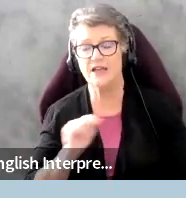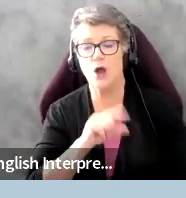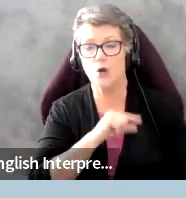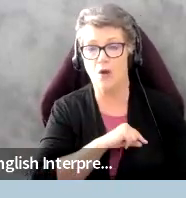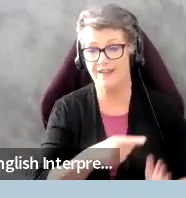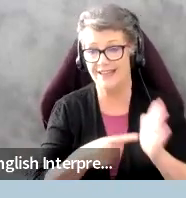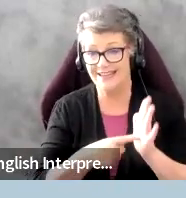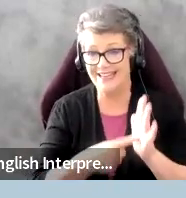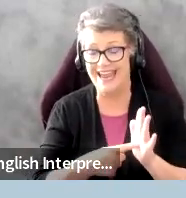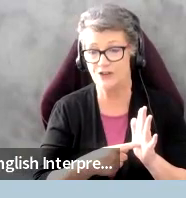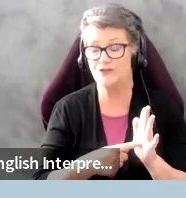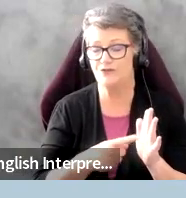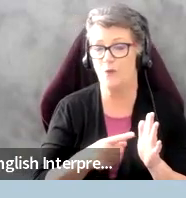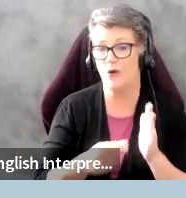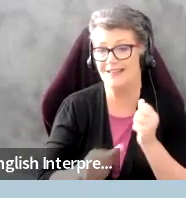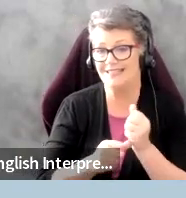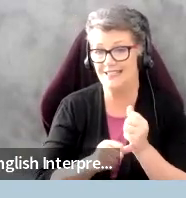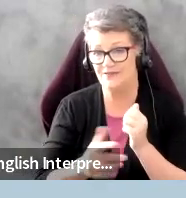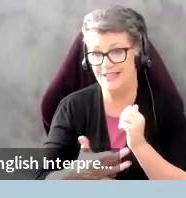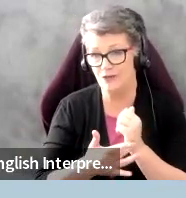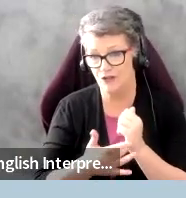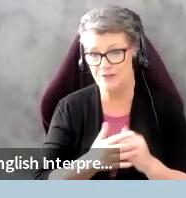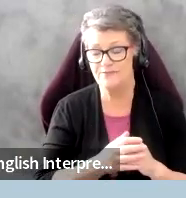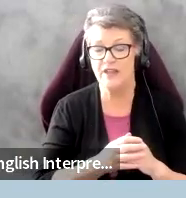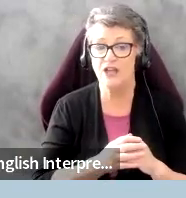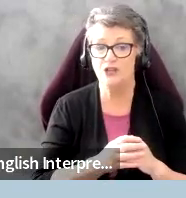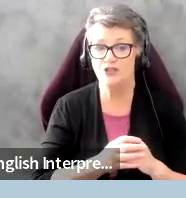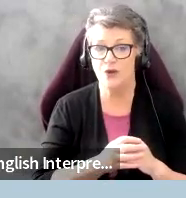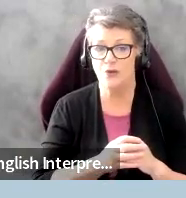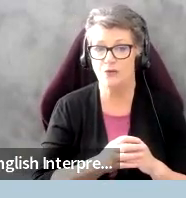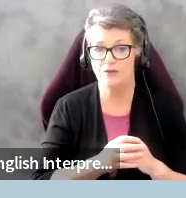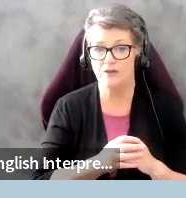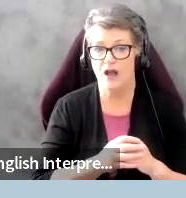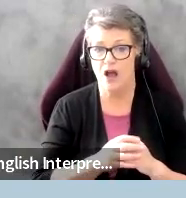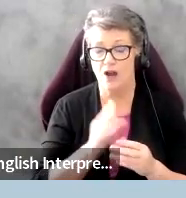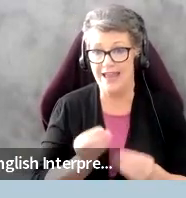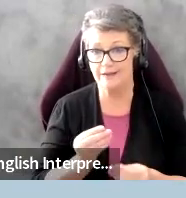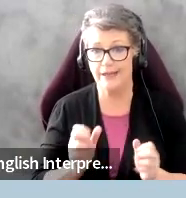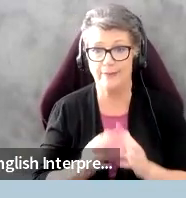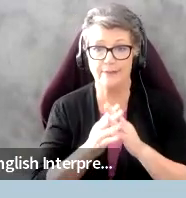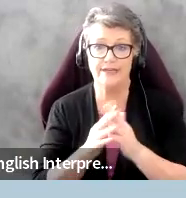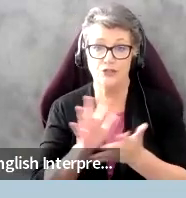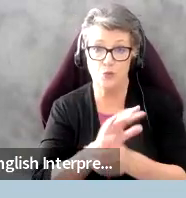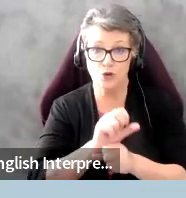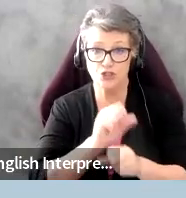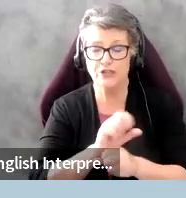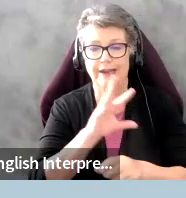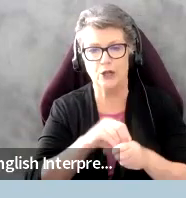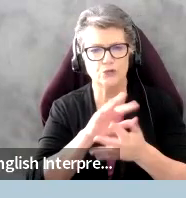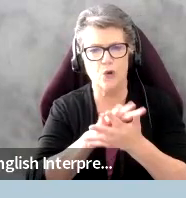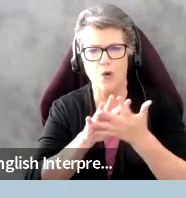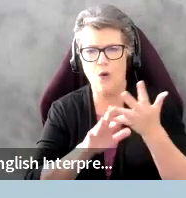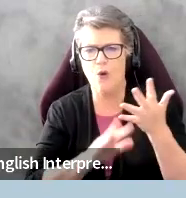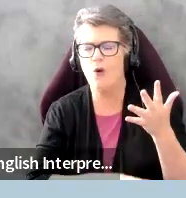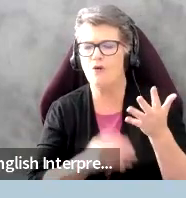for Assistive Technology. And so our implementation worksheet includes all the critical items that a team